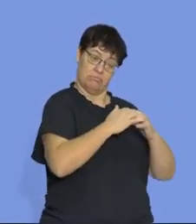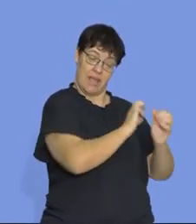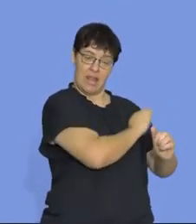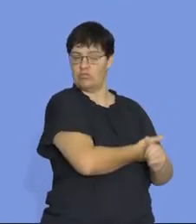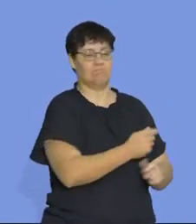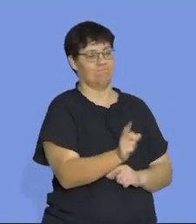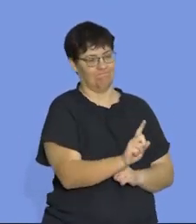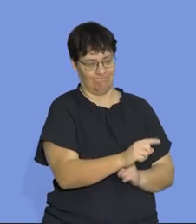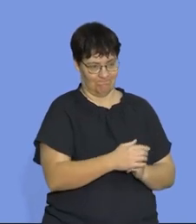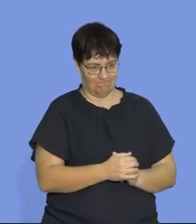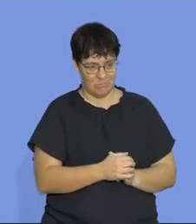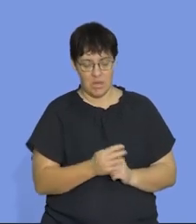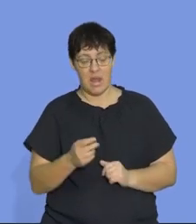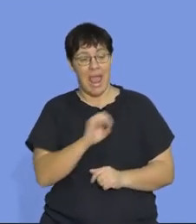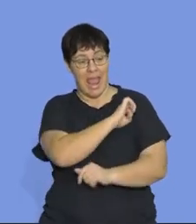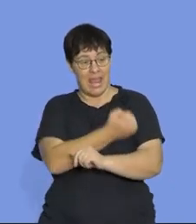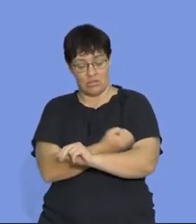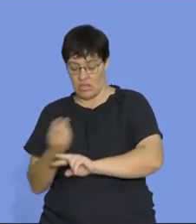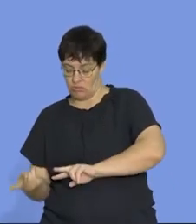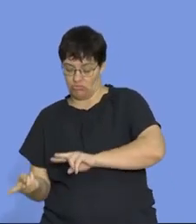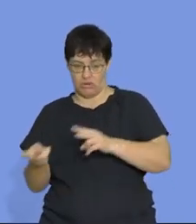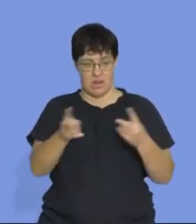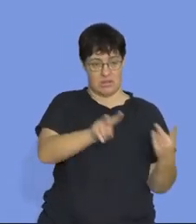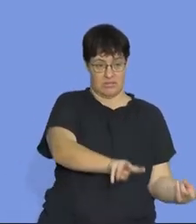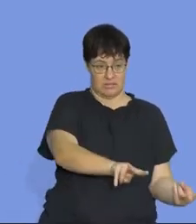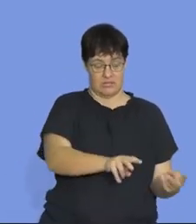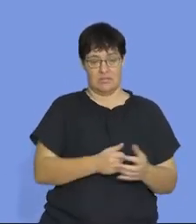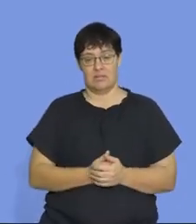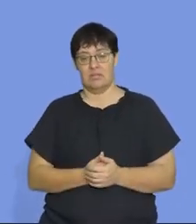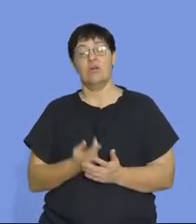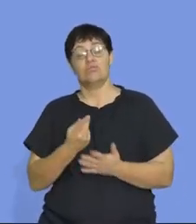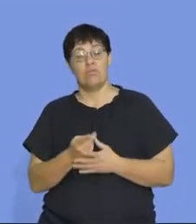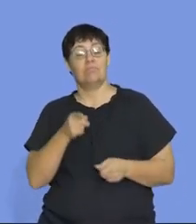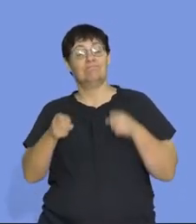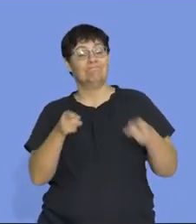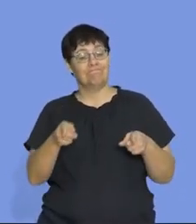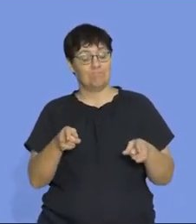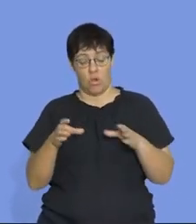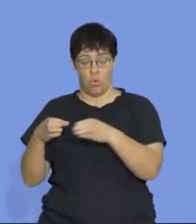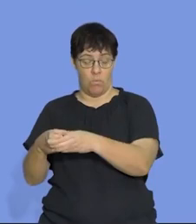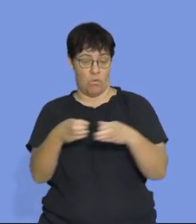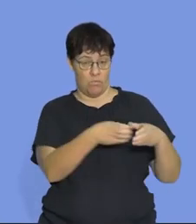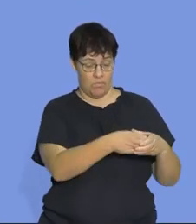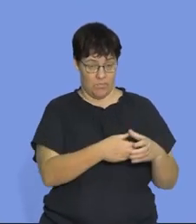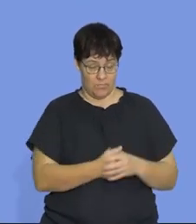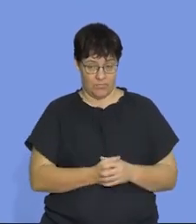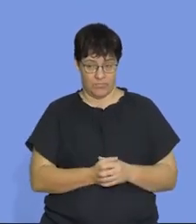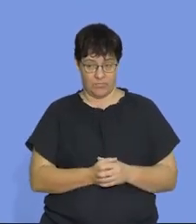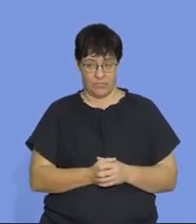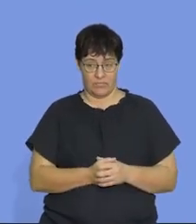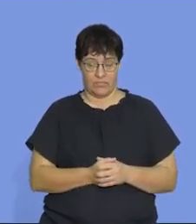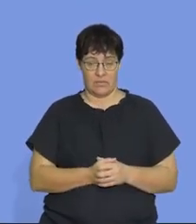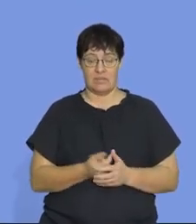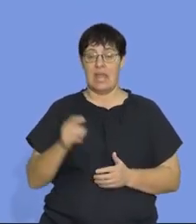energy conversion or energy transformation. Right. So the two broad categories of reaction or types of